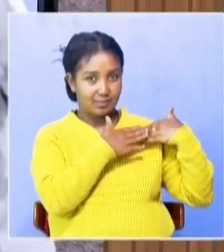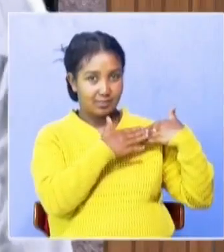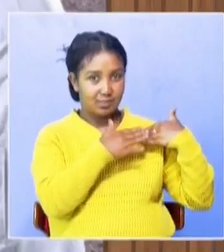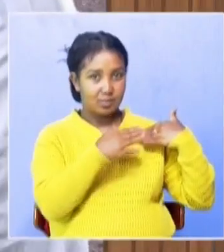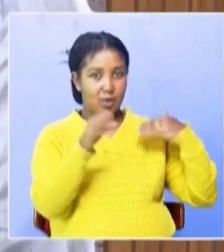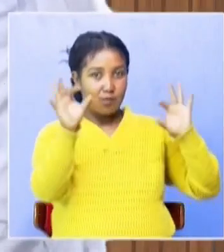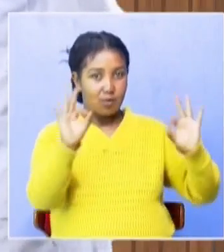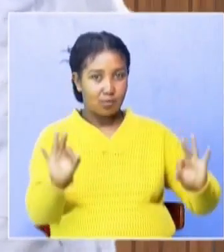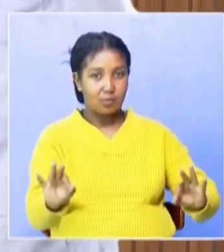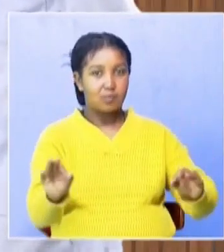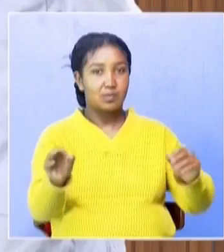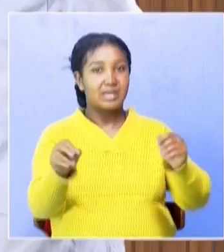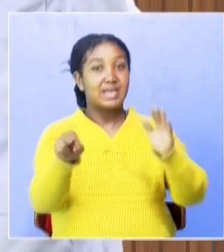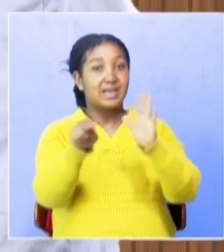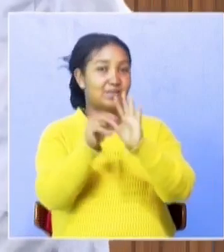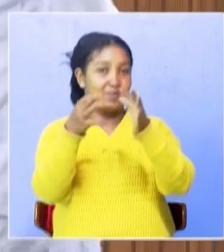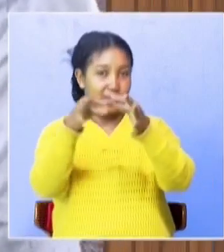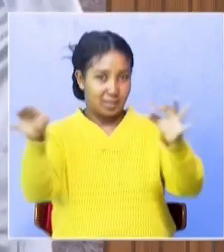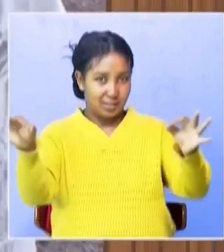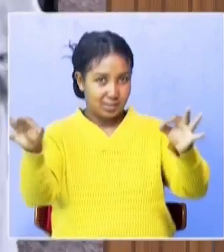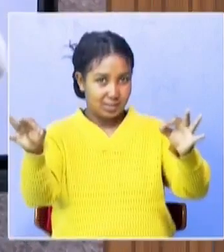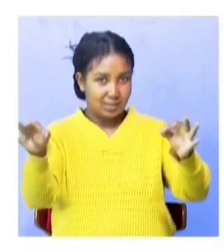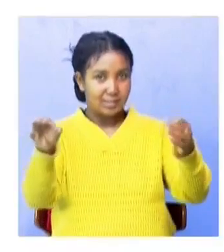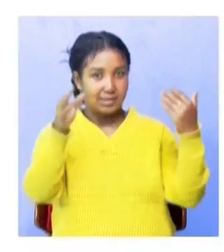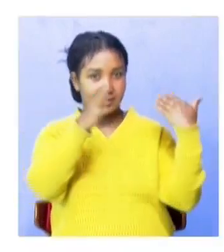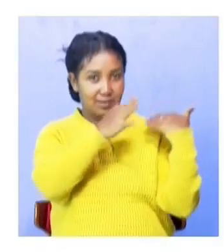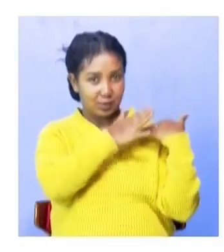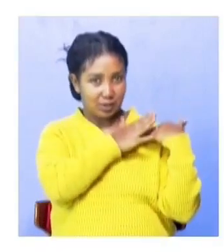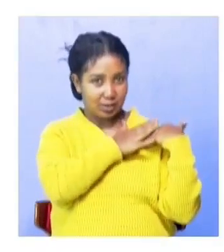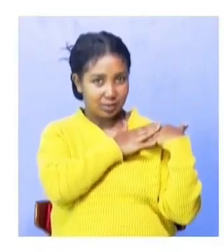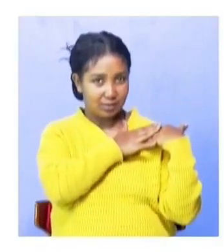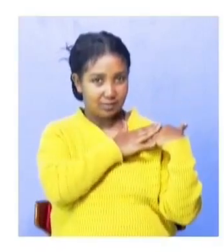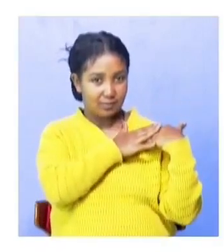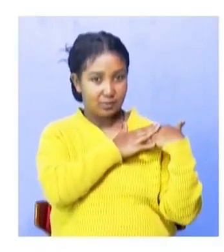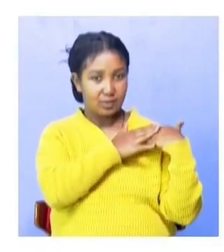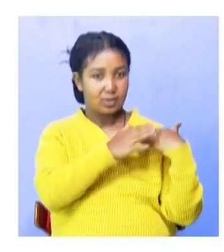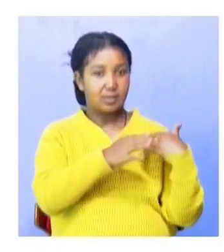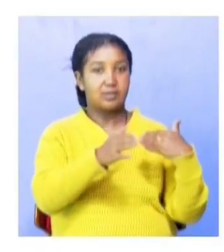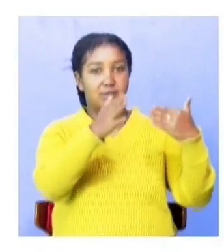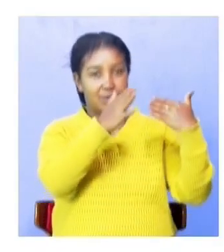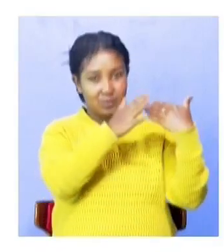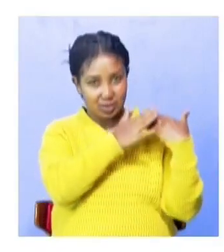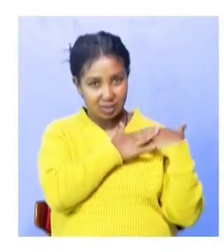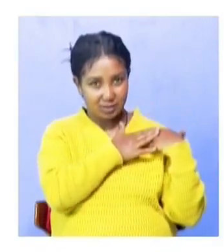of what? Negative sentence. Subject. So, here should be subject